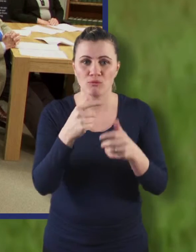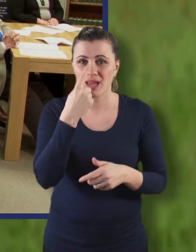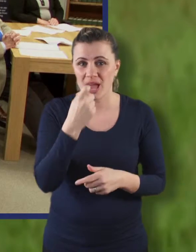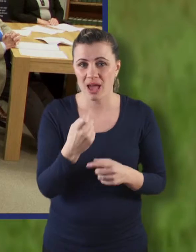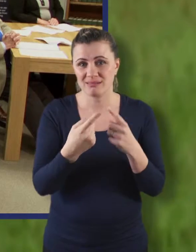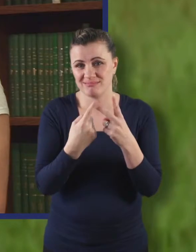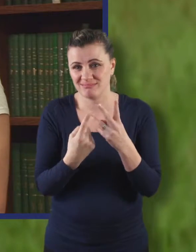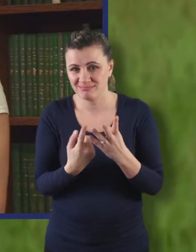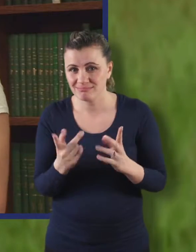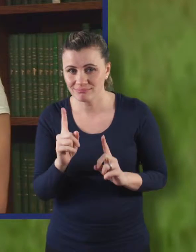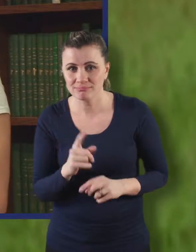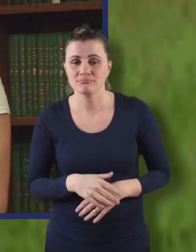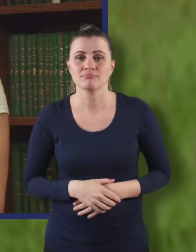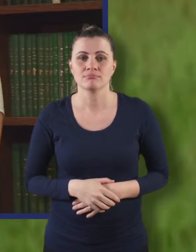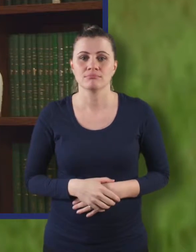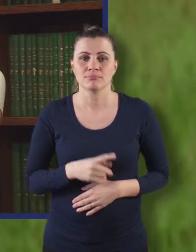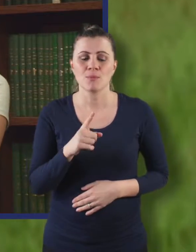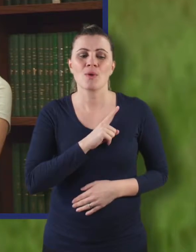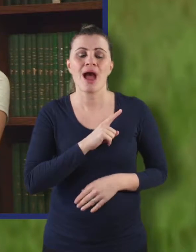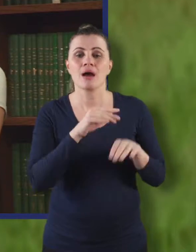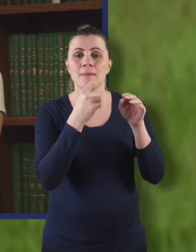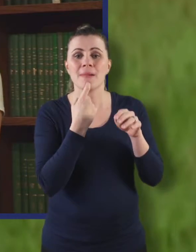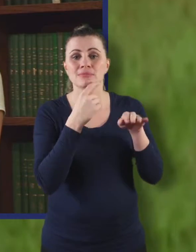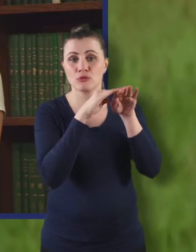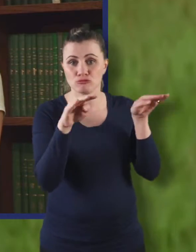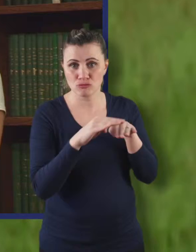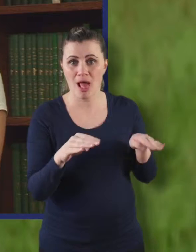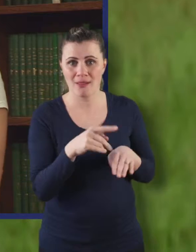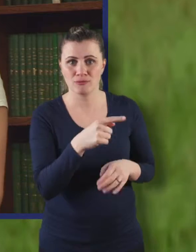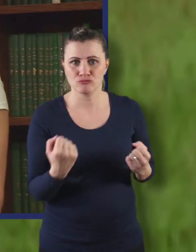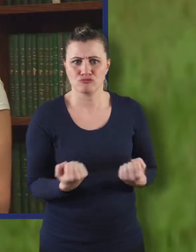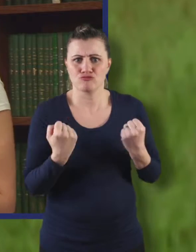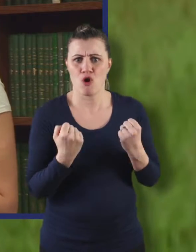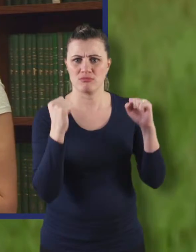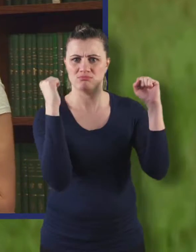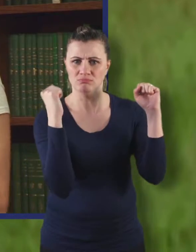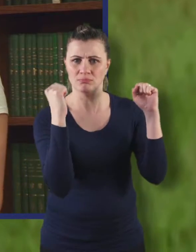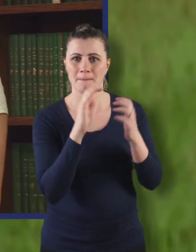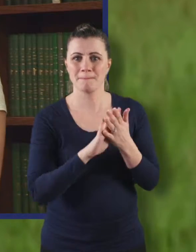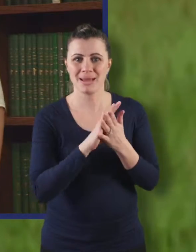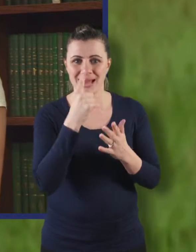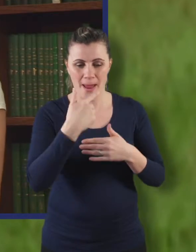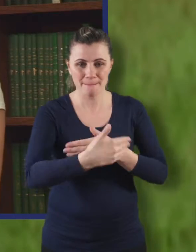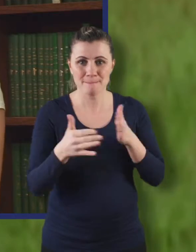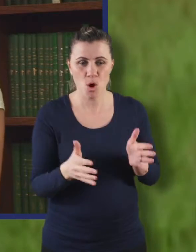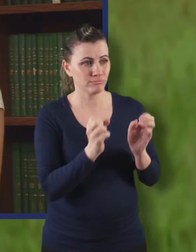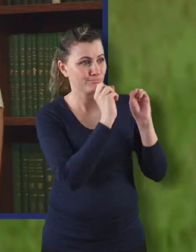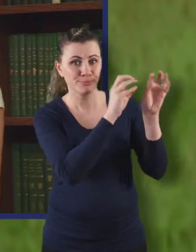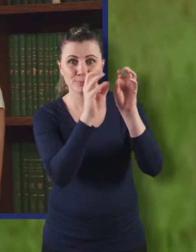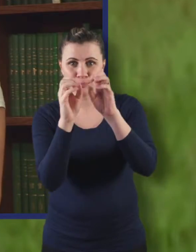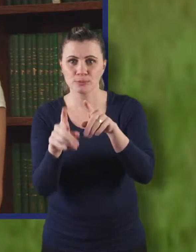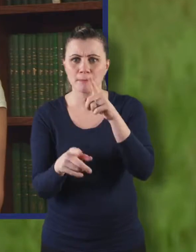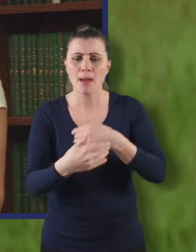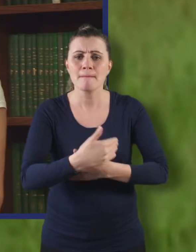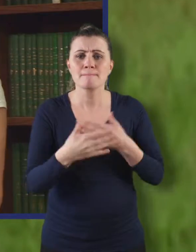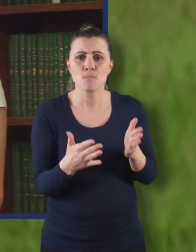metal cabinets, providing that they're sturdy enough so they're not likely to topple over. Also make sure that you leave gaps in between your boxes and